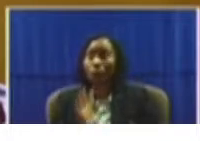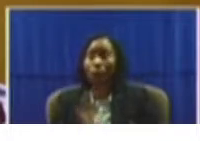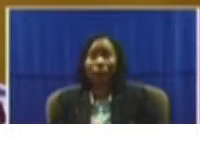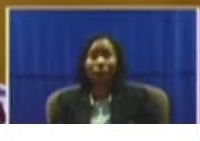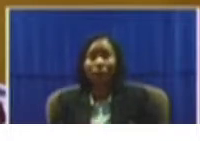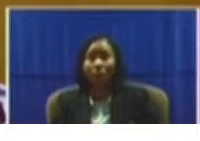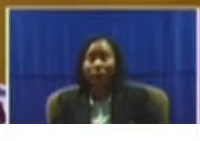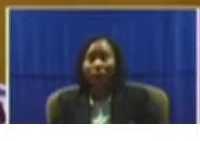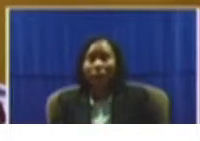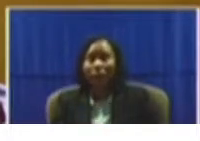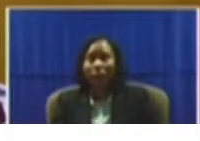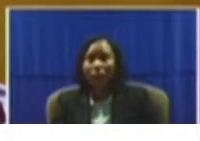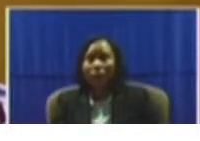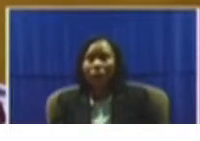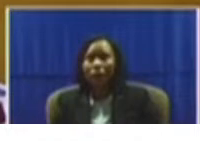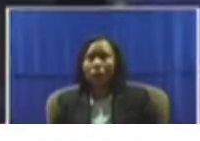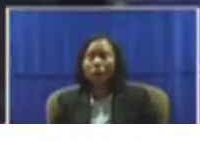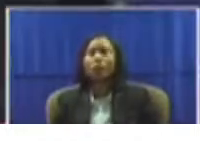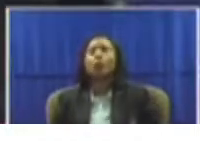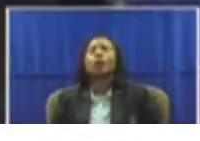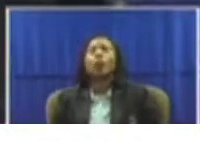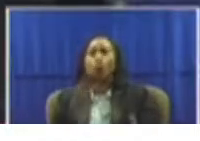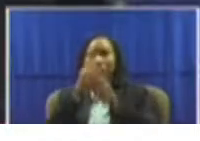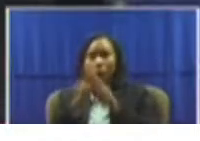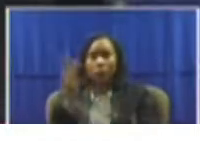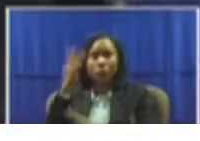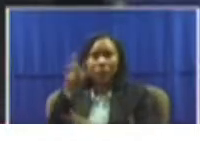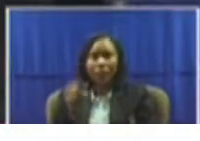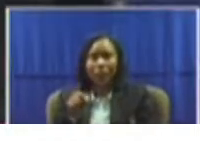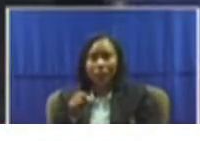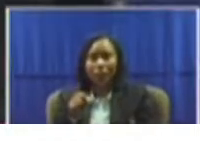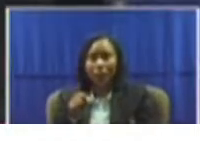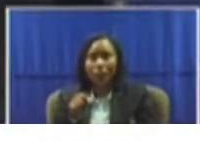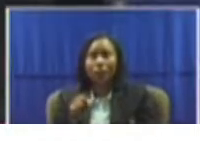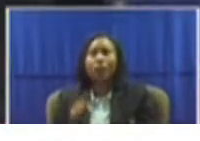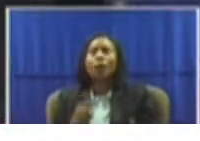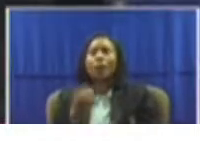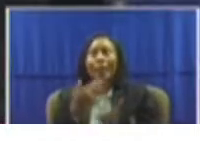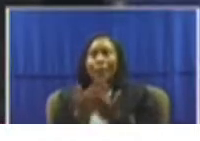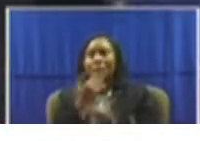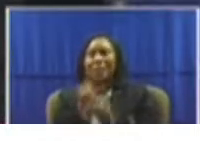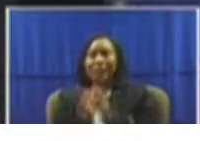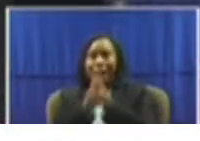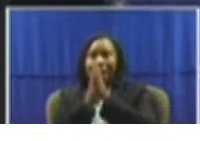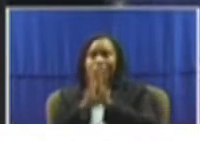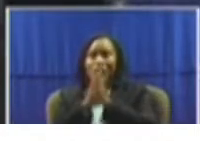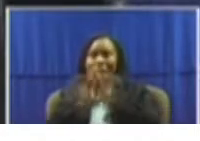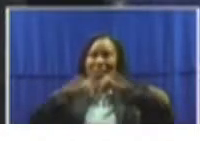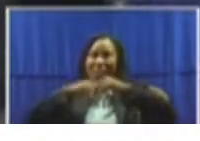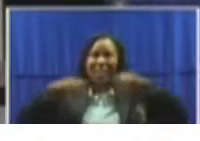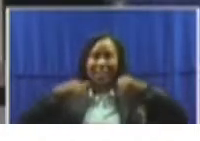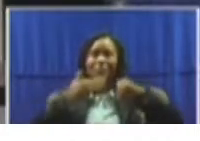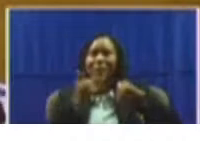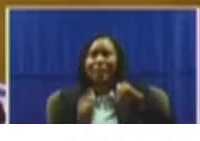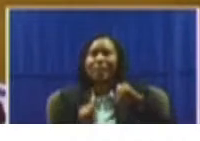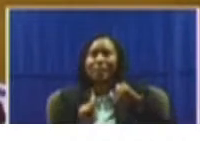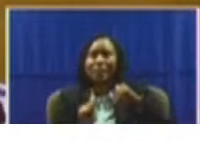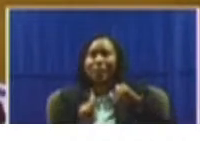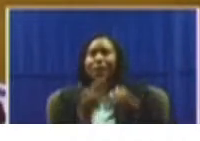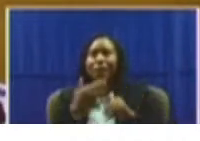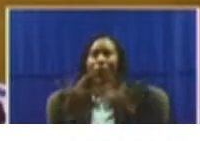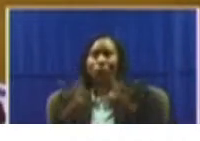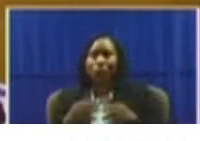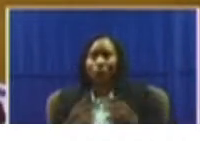Honourable Speaker, thank you very much. I would like to call for a division, please. Thank you very much,